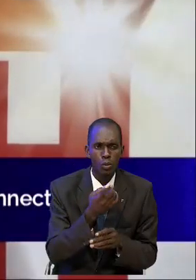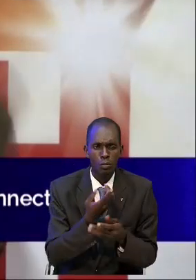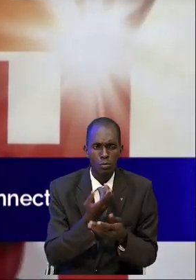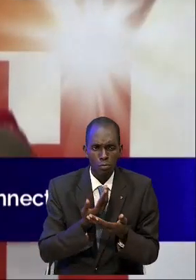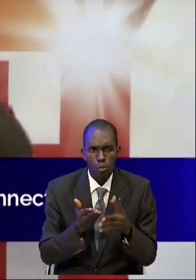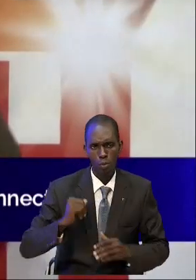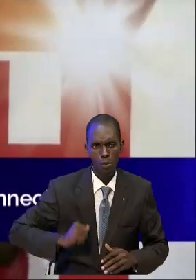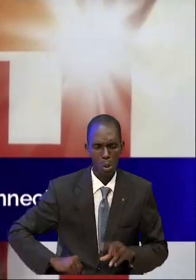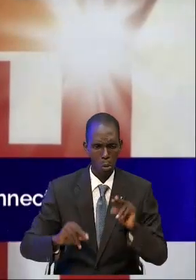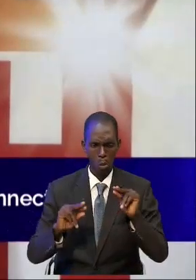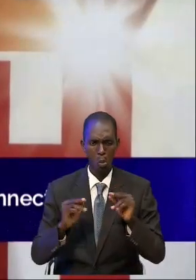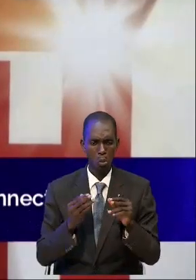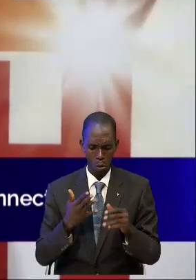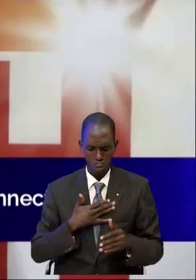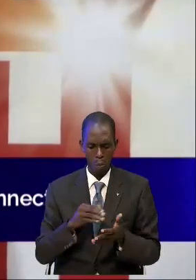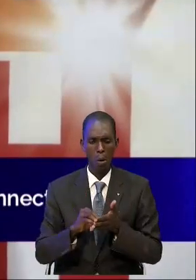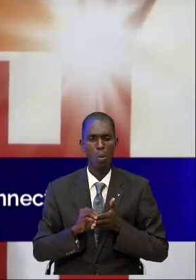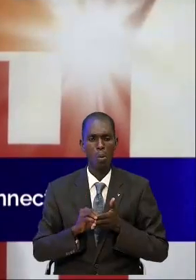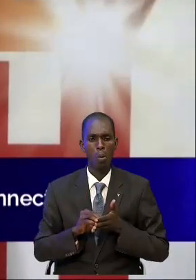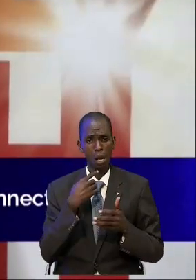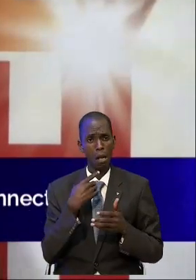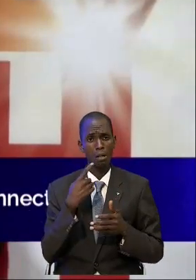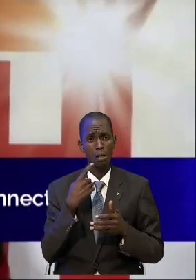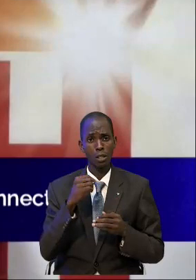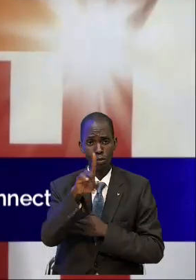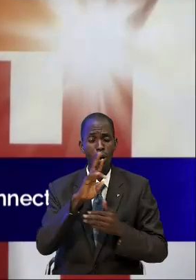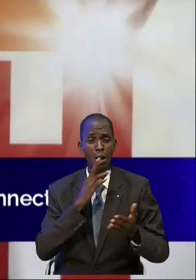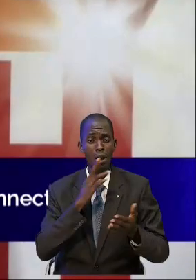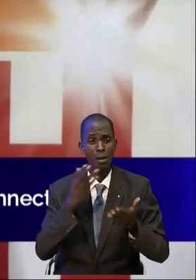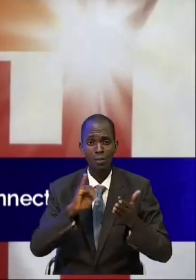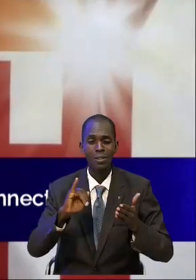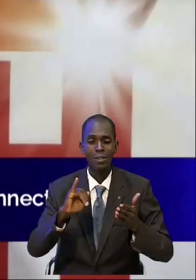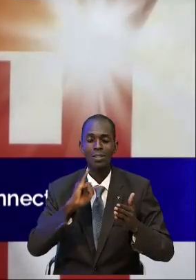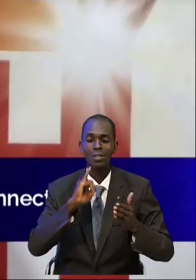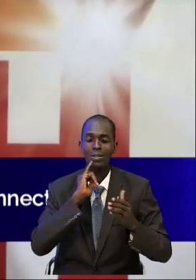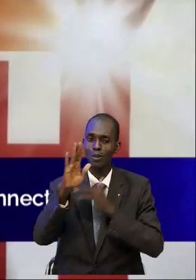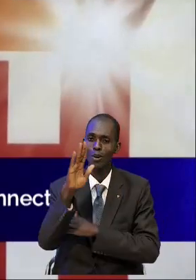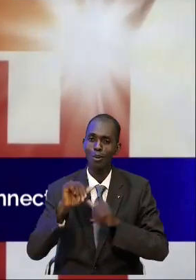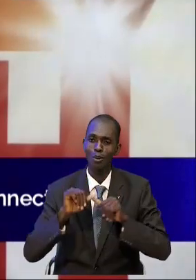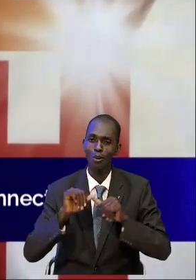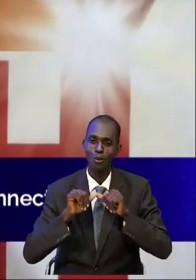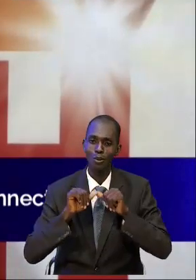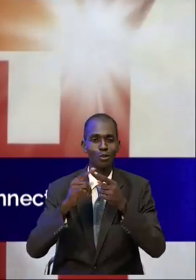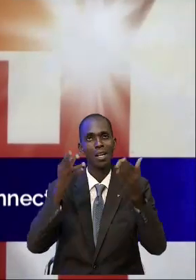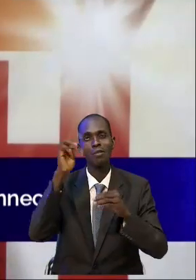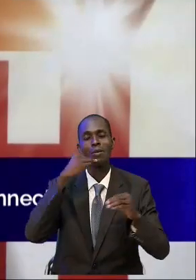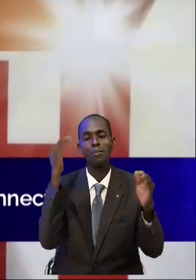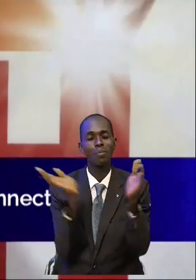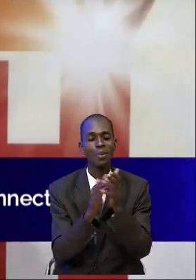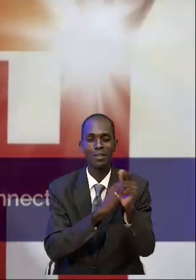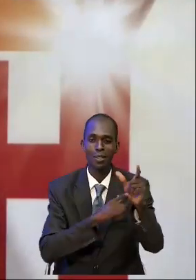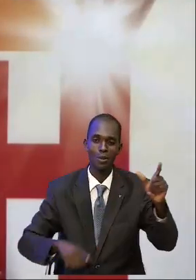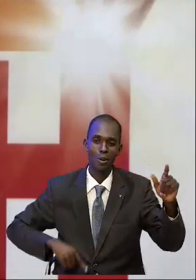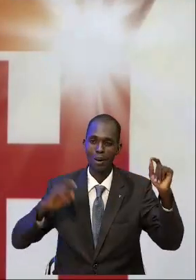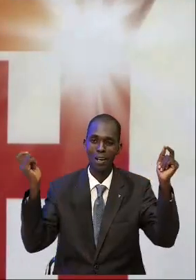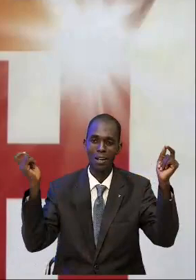Said, Madam, did you deliver through CS? I said, no. I deliver on my own. He said, the God you are serving is a great God.